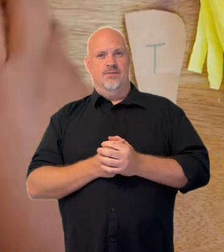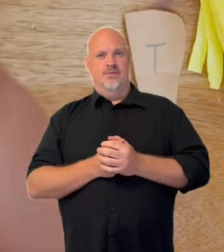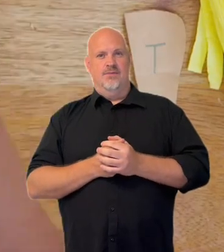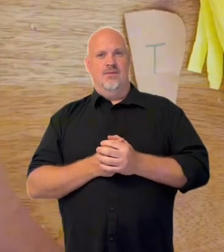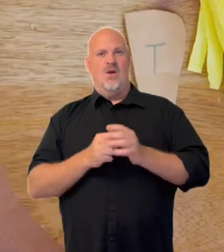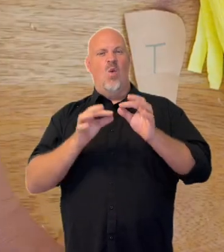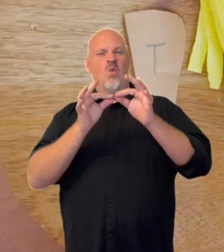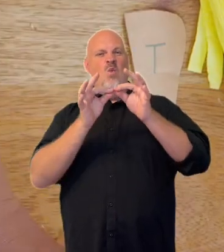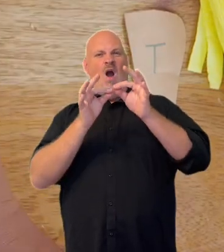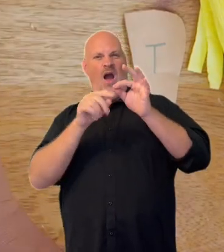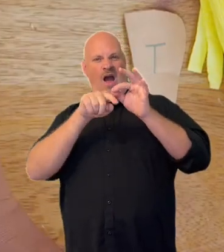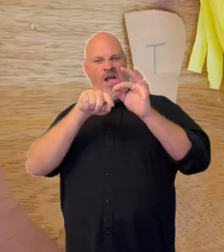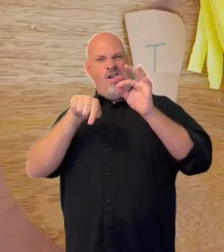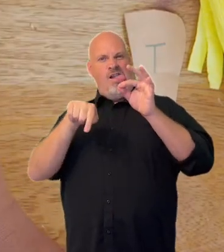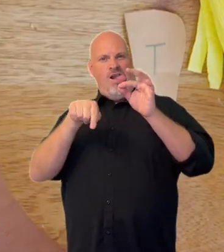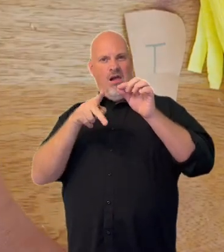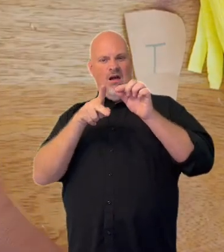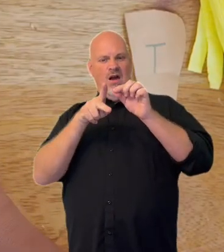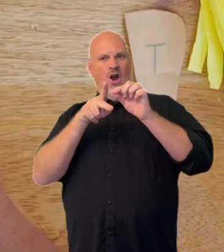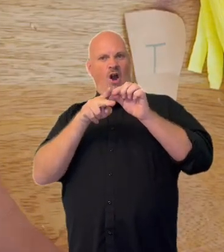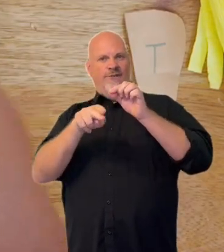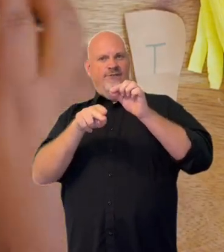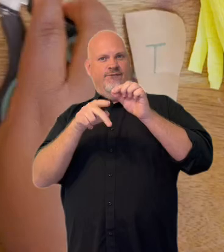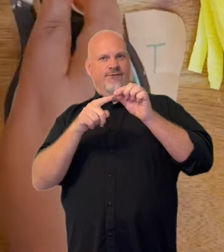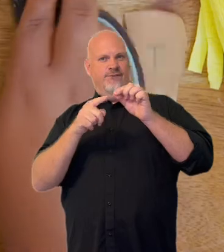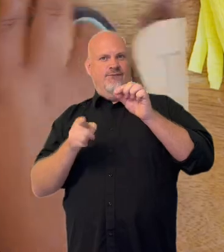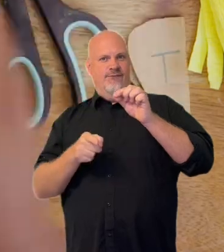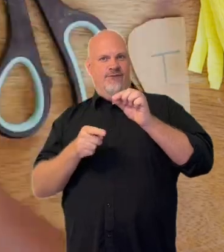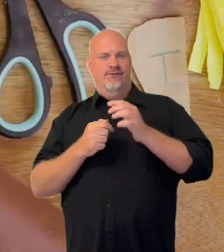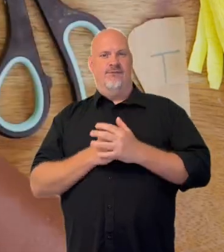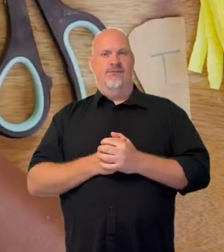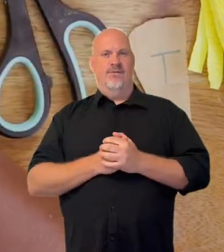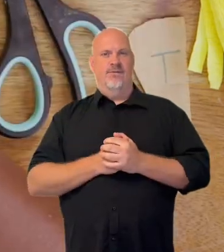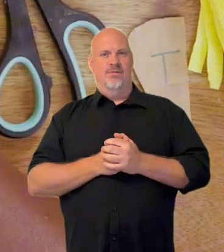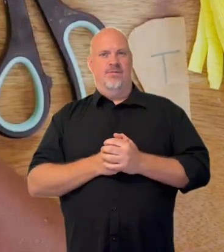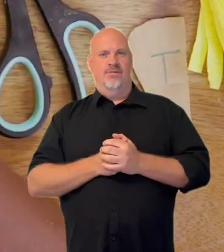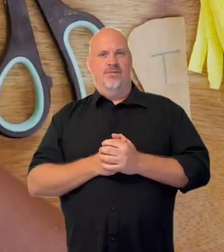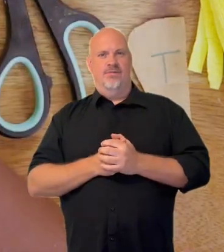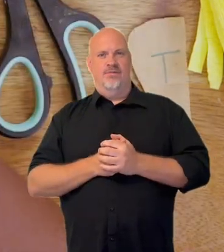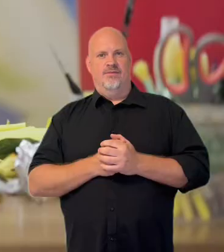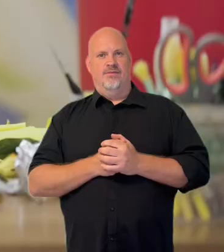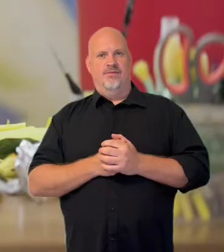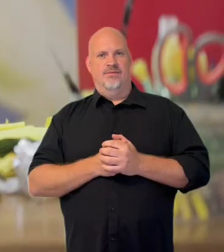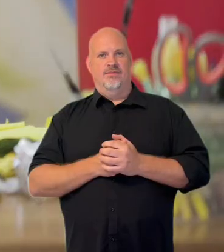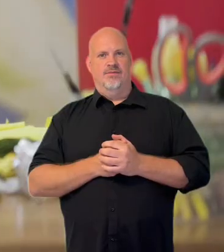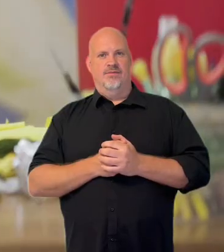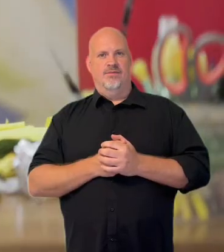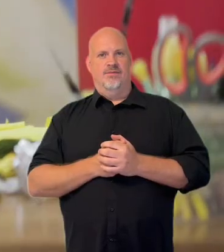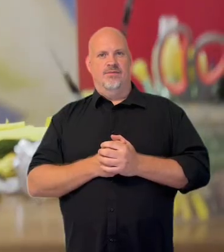And if you want to do it without wire, what you would then do is tear 2